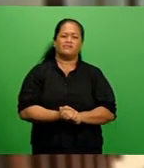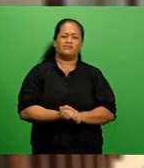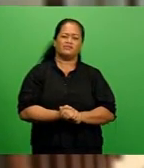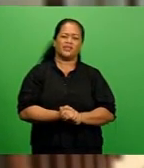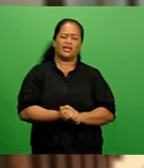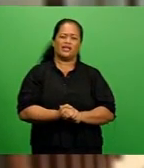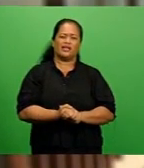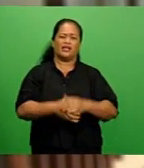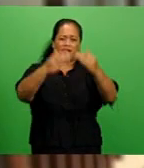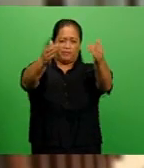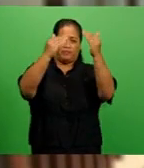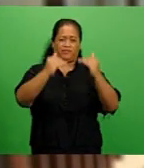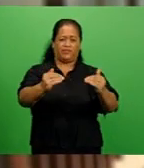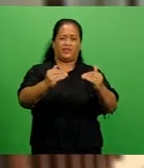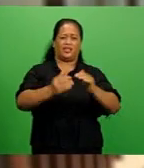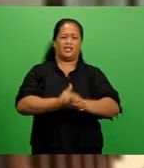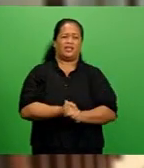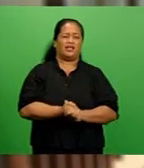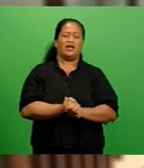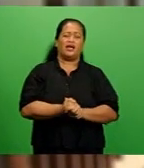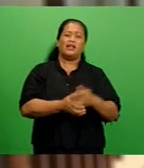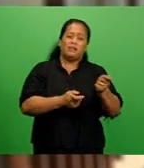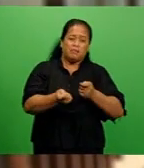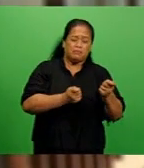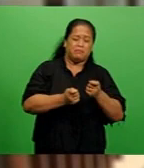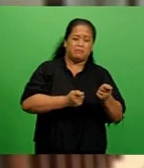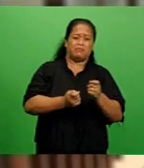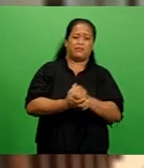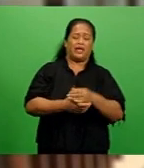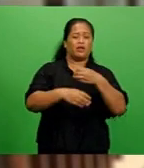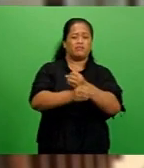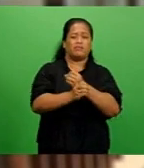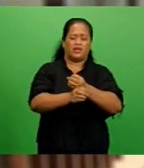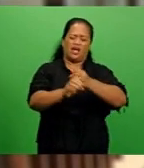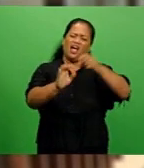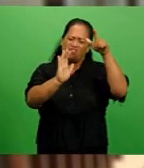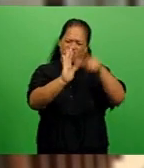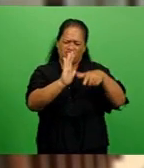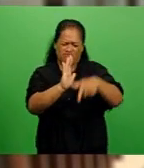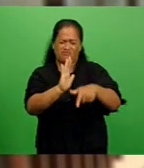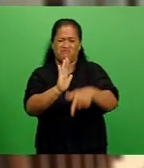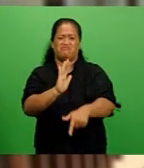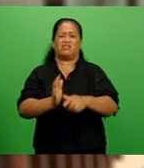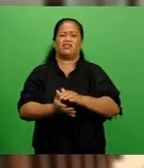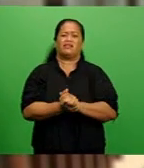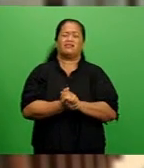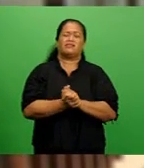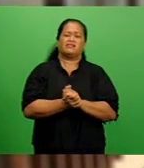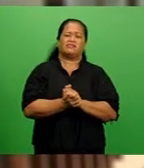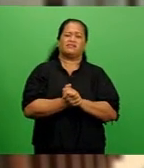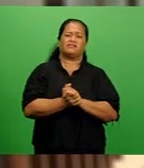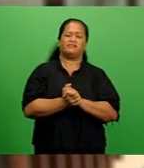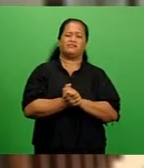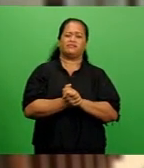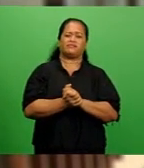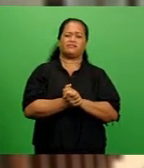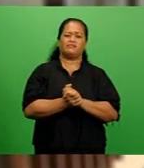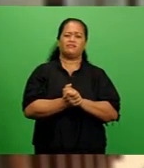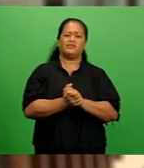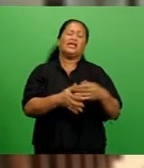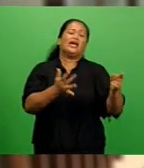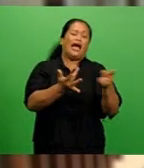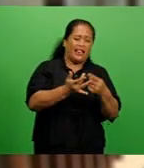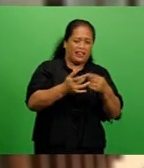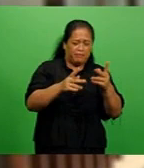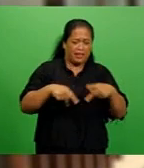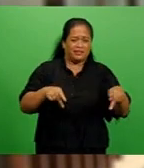the market capitalization dropped by 0.04%, ending the week at $3.4 billion. Elsewhere, Asian